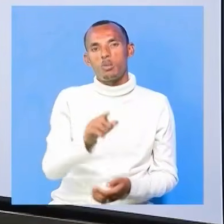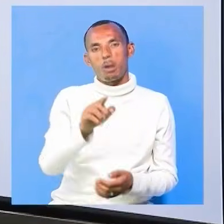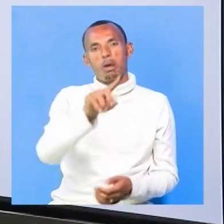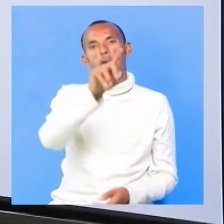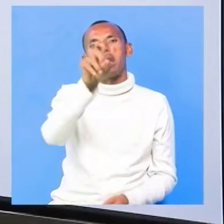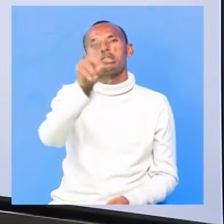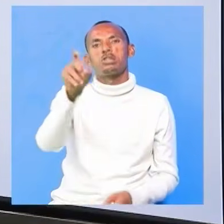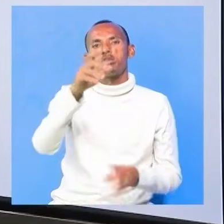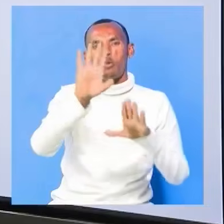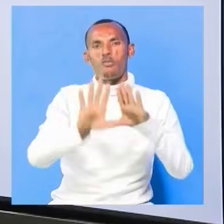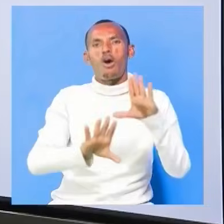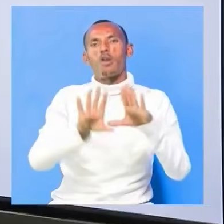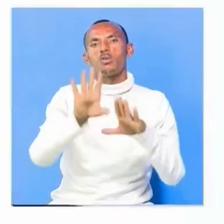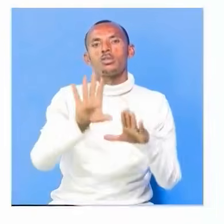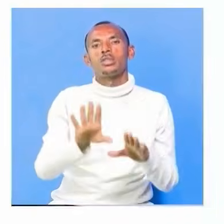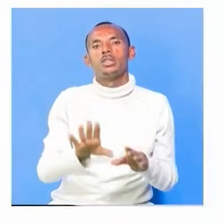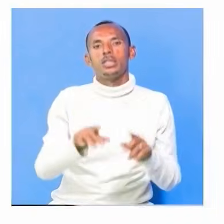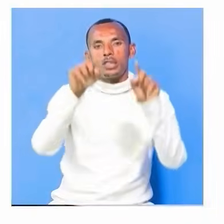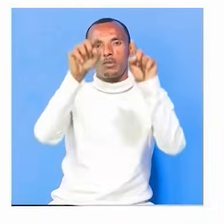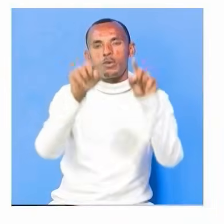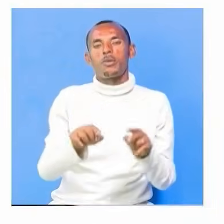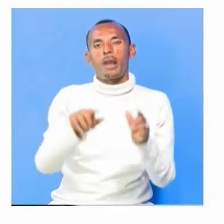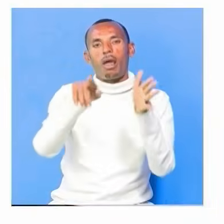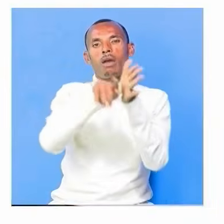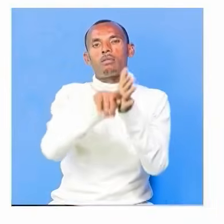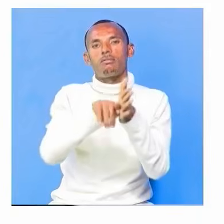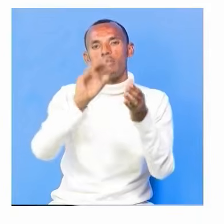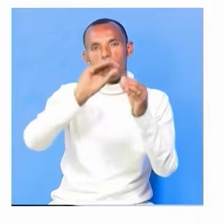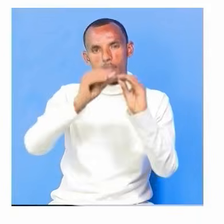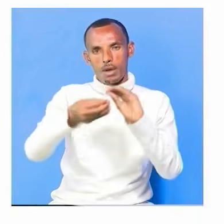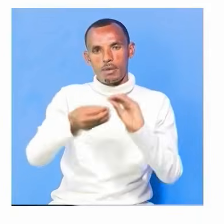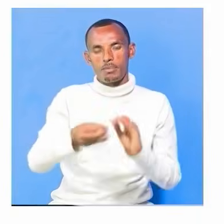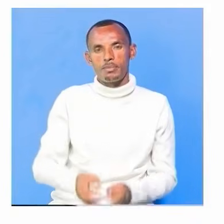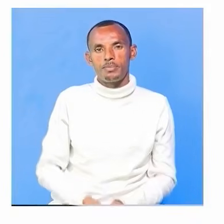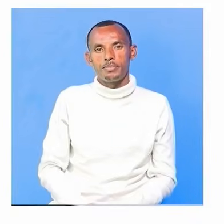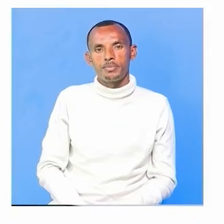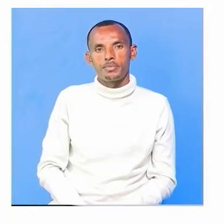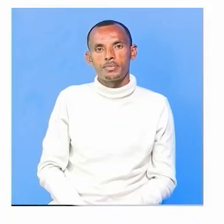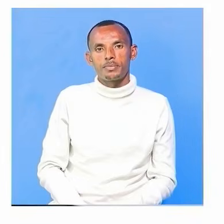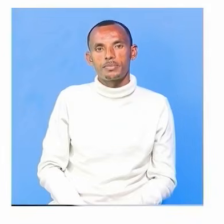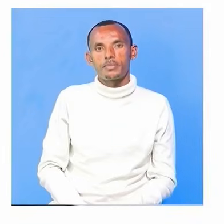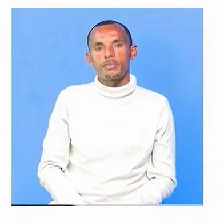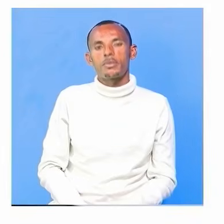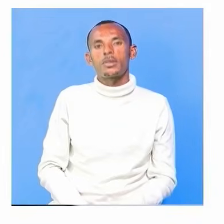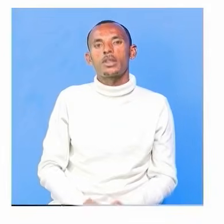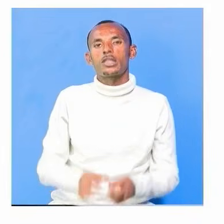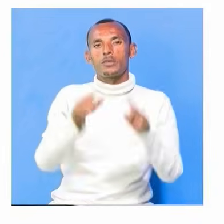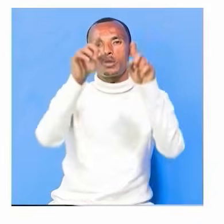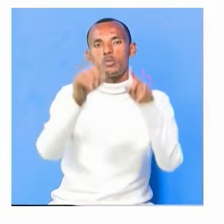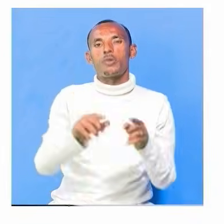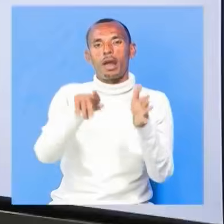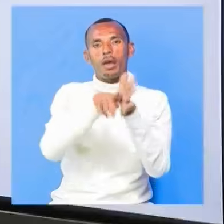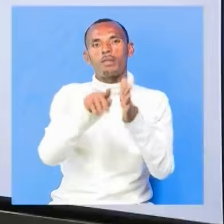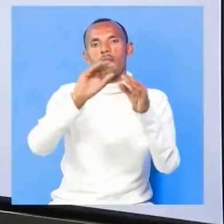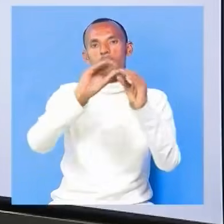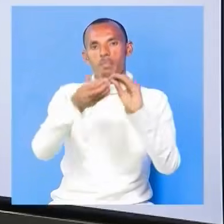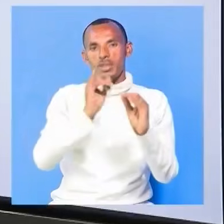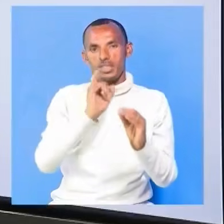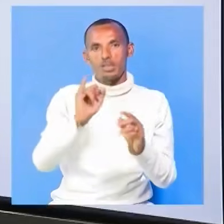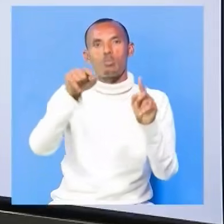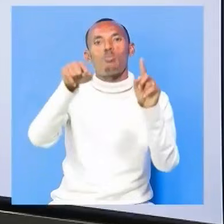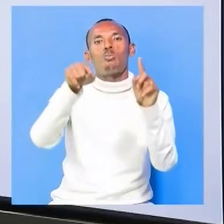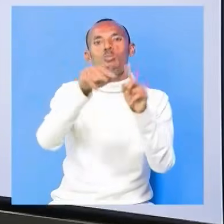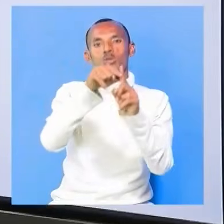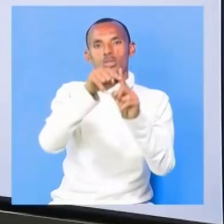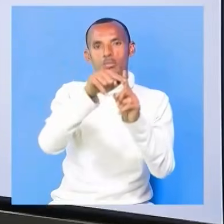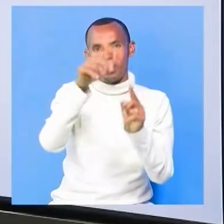Sometimes you may be asked to evaluate the absolute value of some negative number, right? The absolute value of negative number is